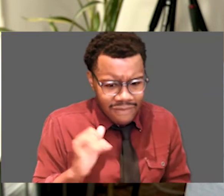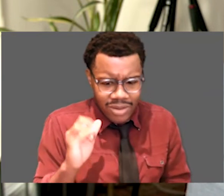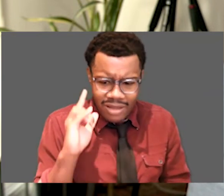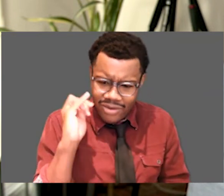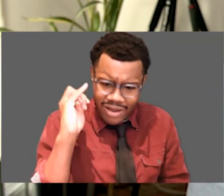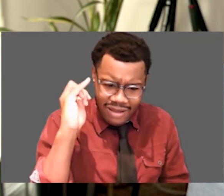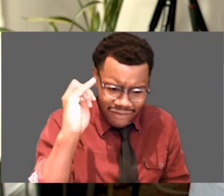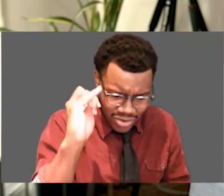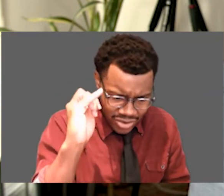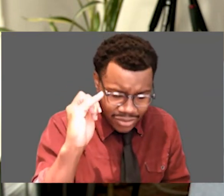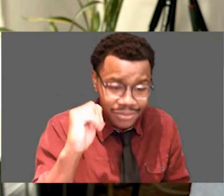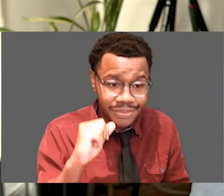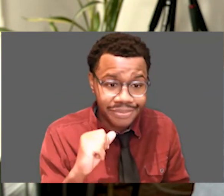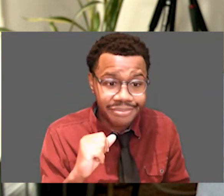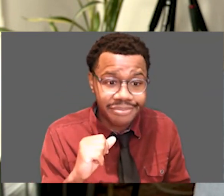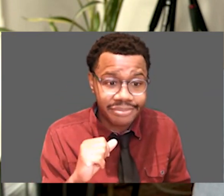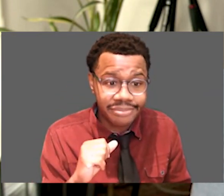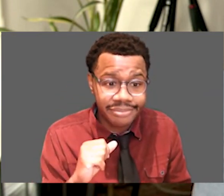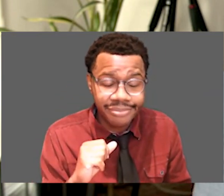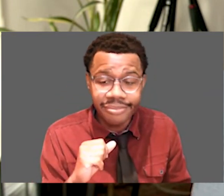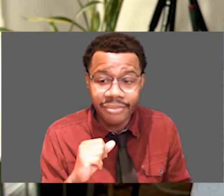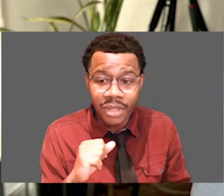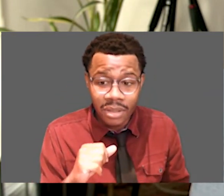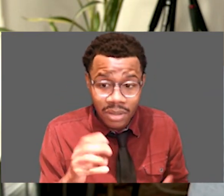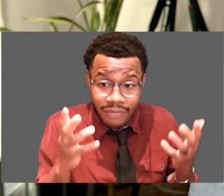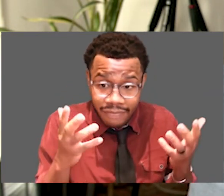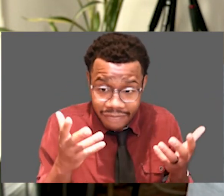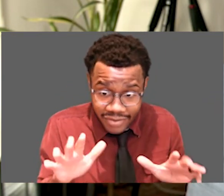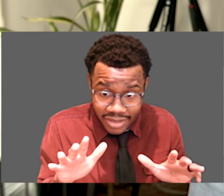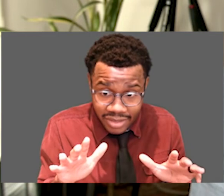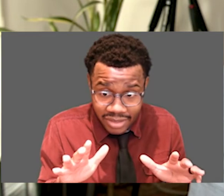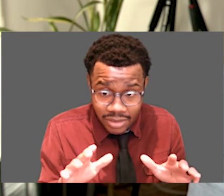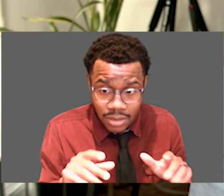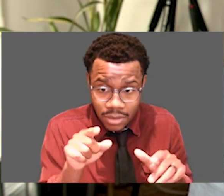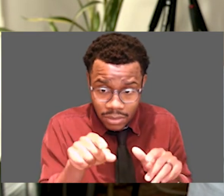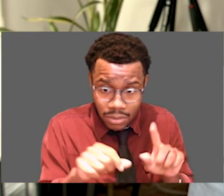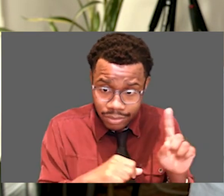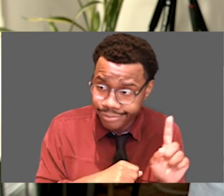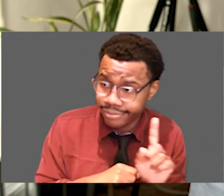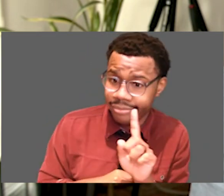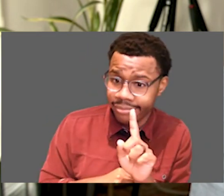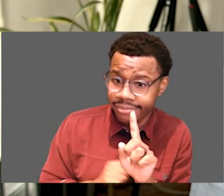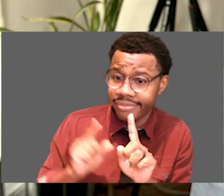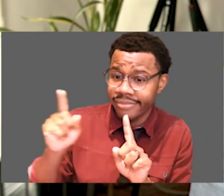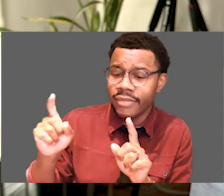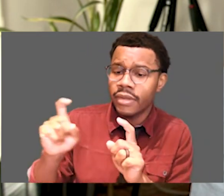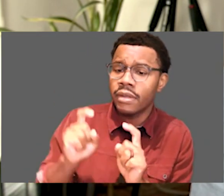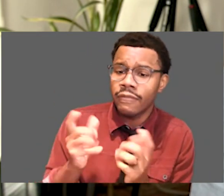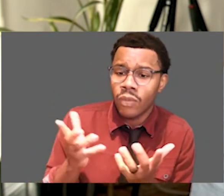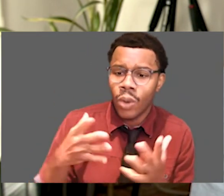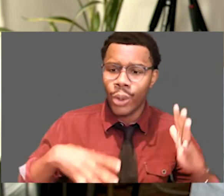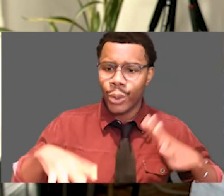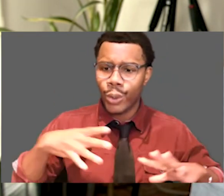You turn around and the guard hands you your prison clothing. The 3 pairs of used underwear are gray and dingy brown and have